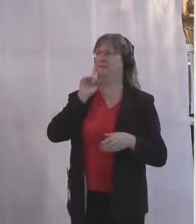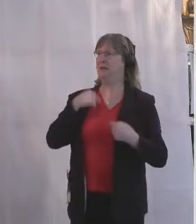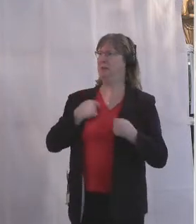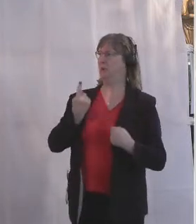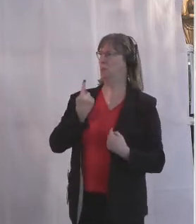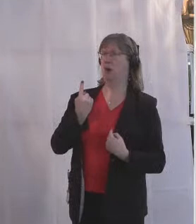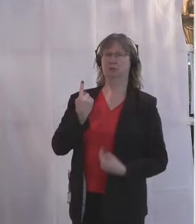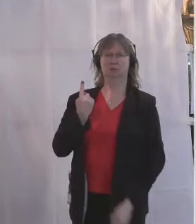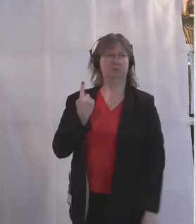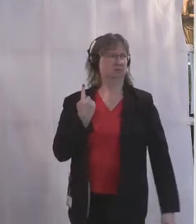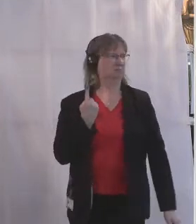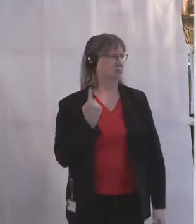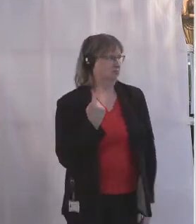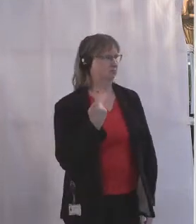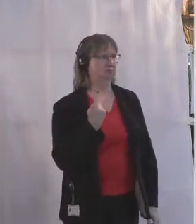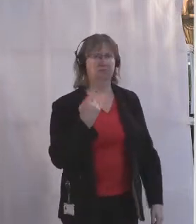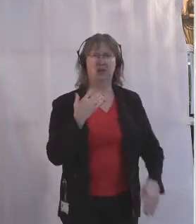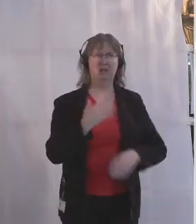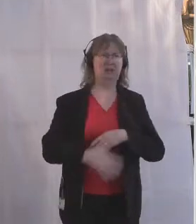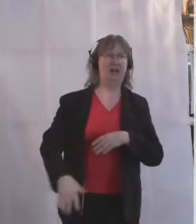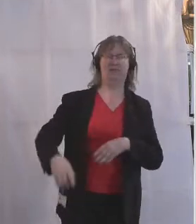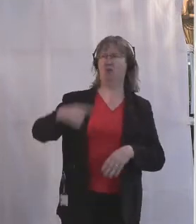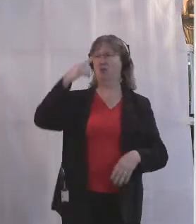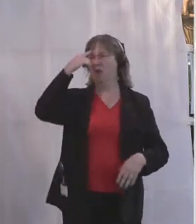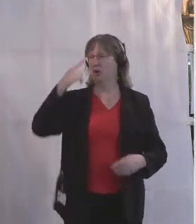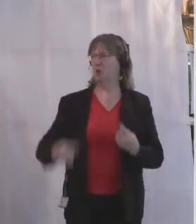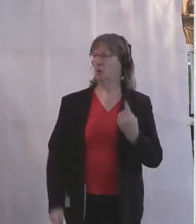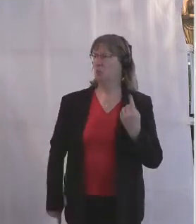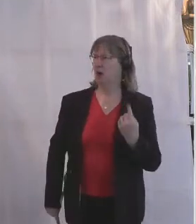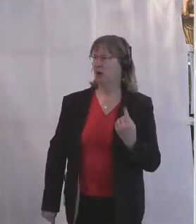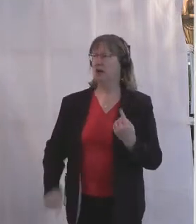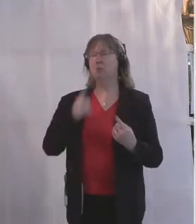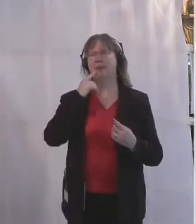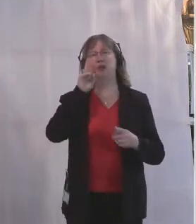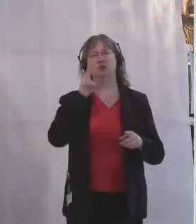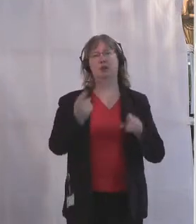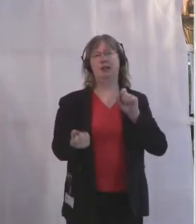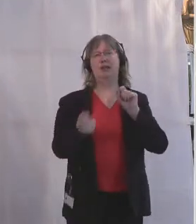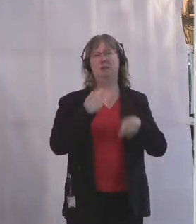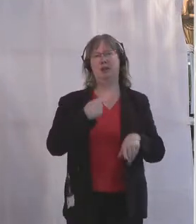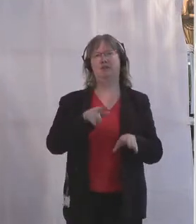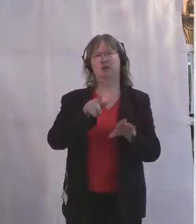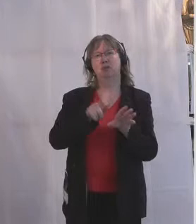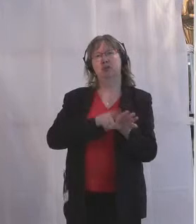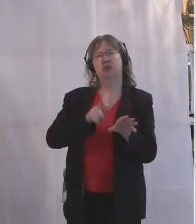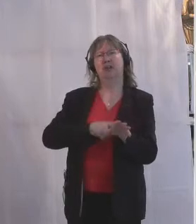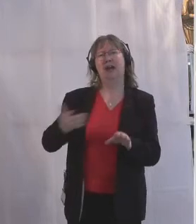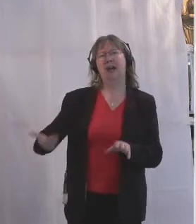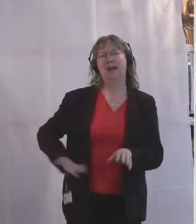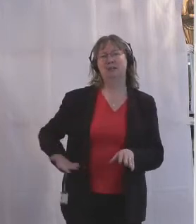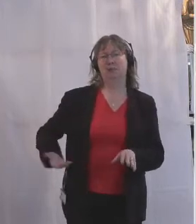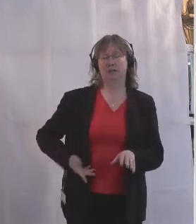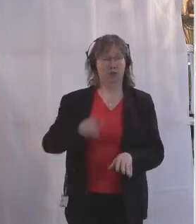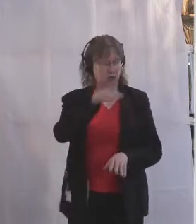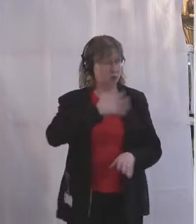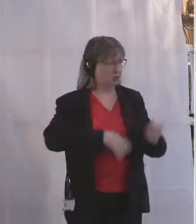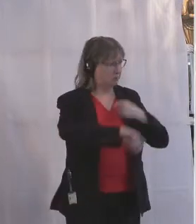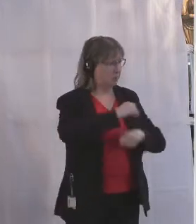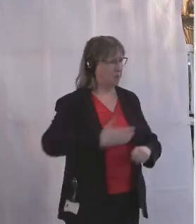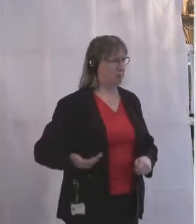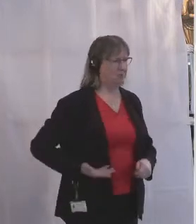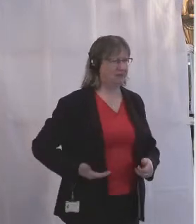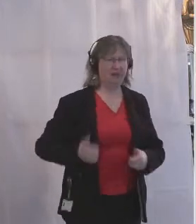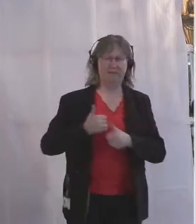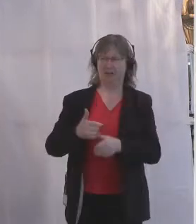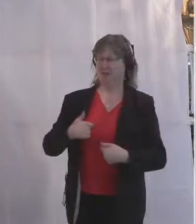be what you can't see, never crossed my mind. And it wasn't until one day a little email came in from Young Enterprise saying, would you like to be a business advisor? And I thought, oh my God, I don't know